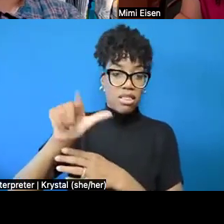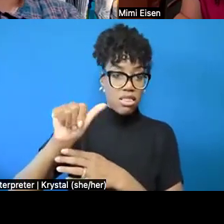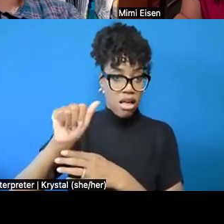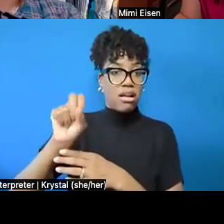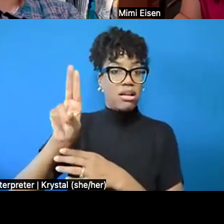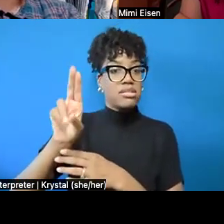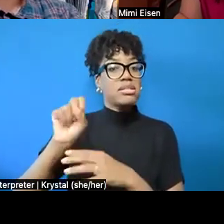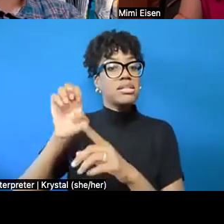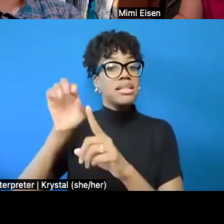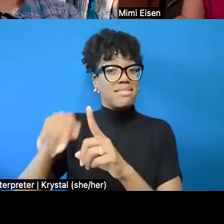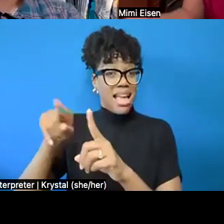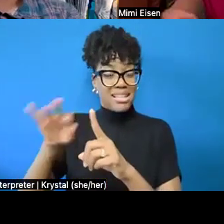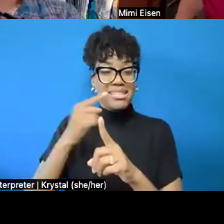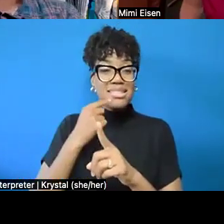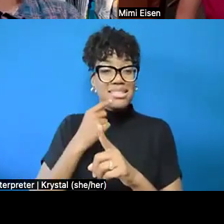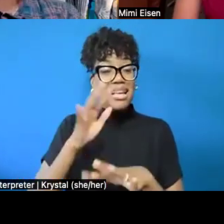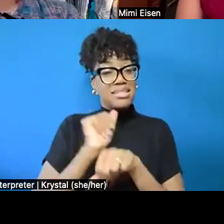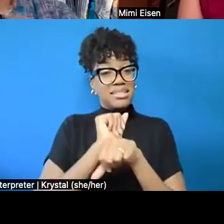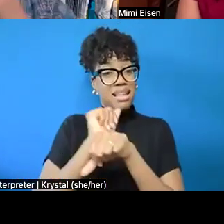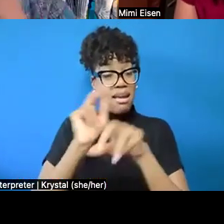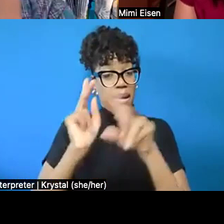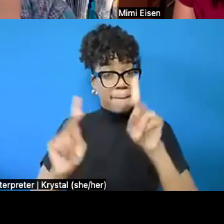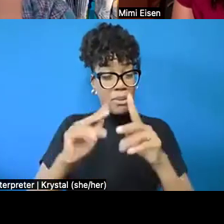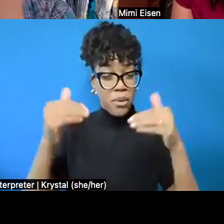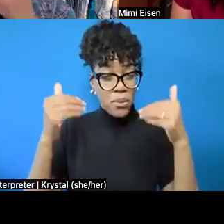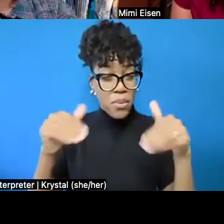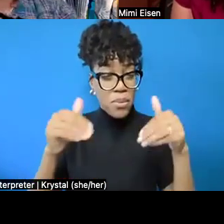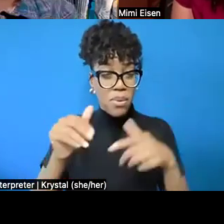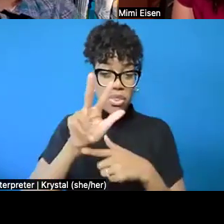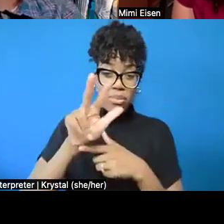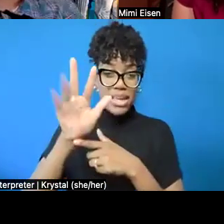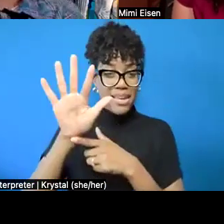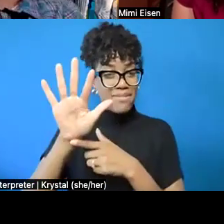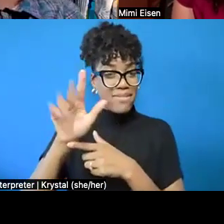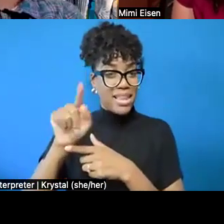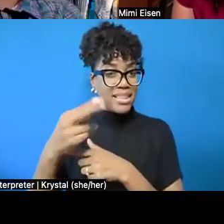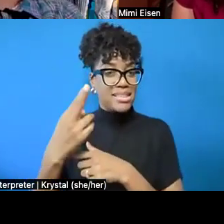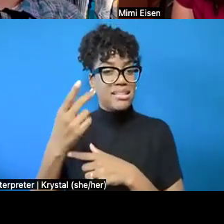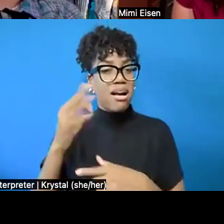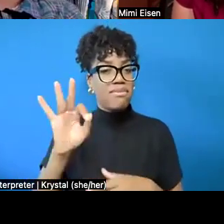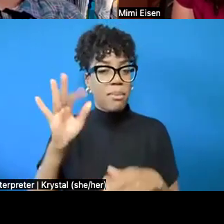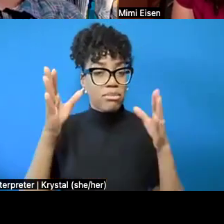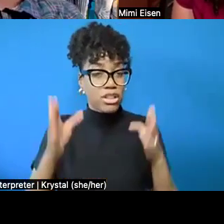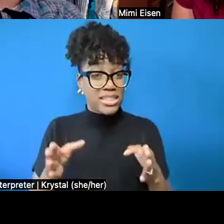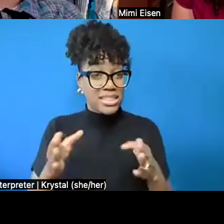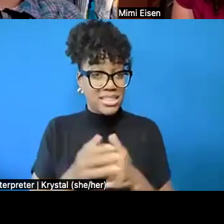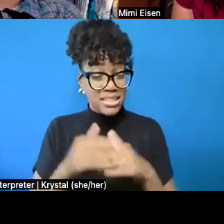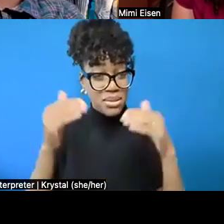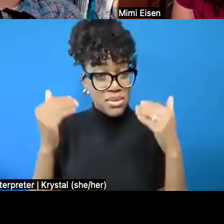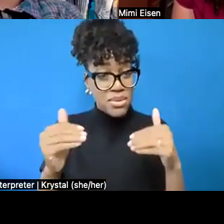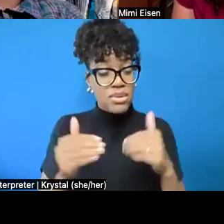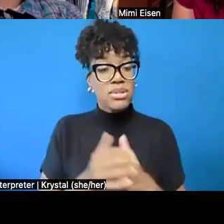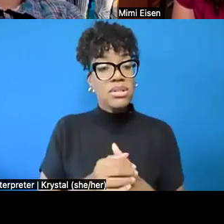purposes, and also the Fugitive Slave Act clause, right? And